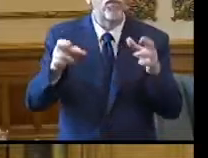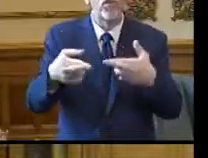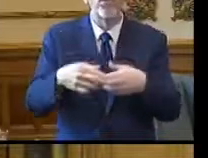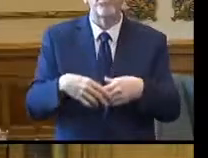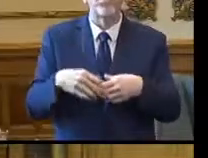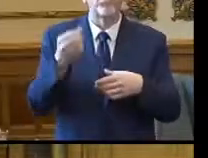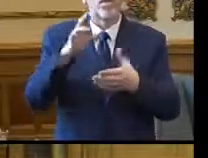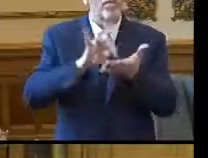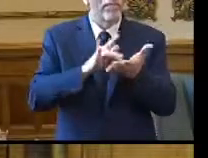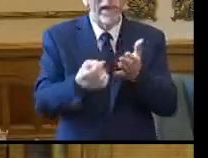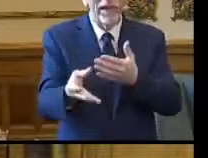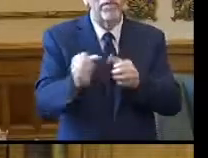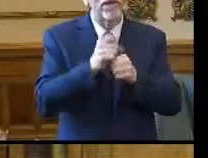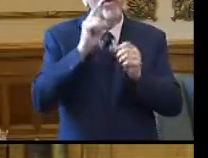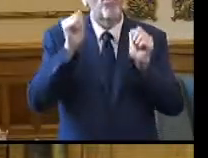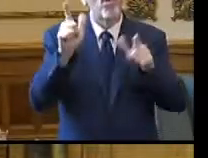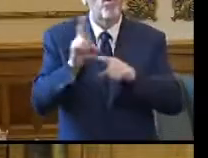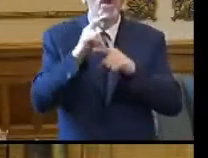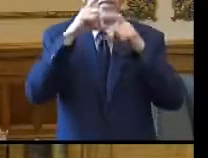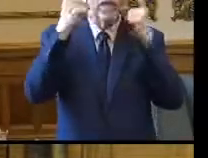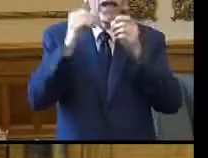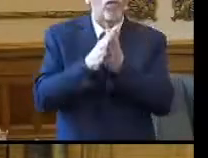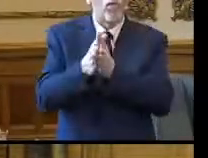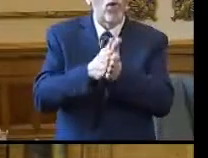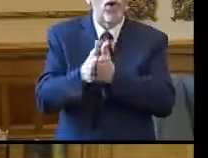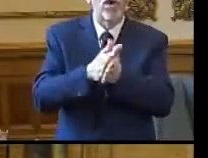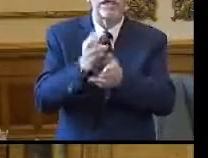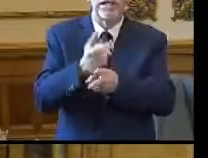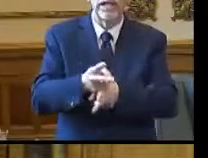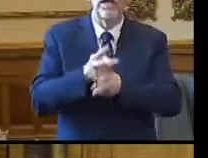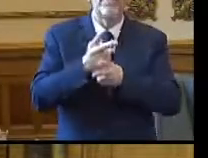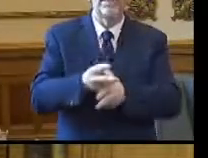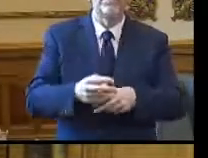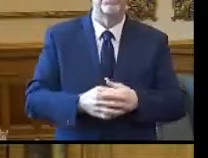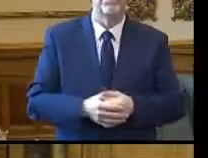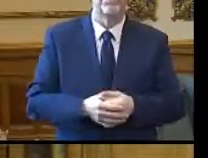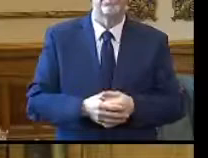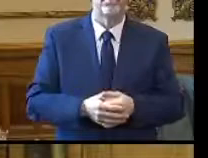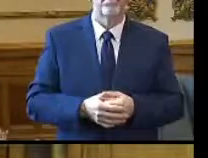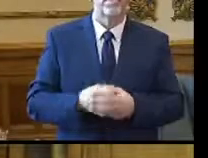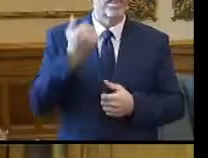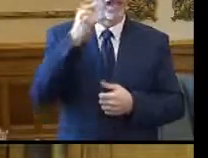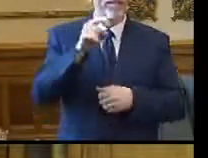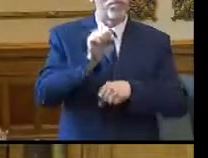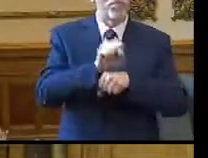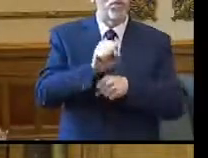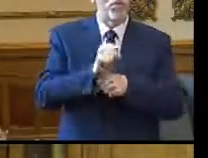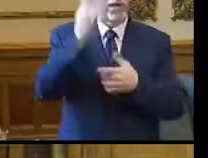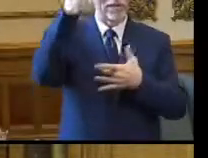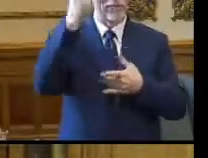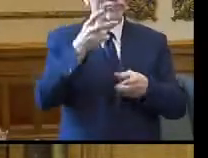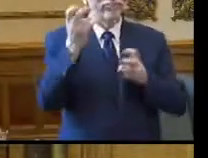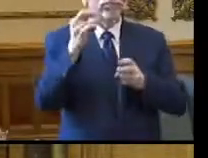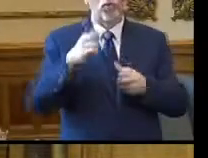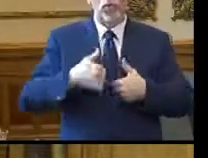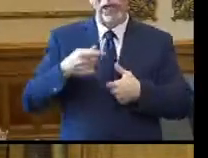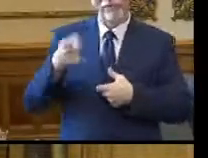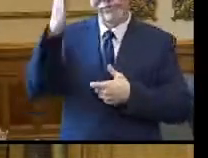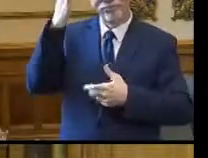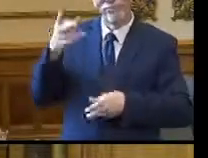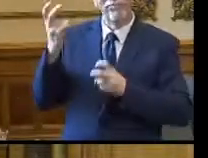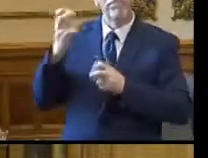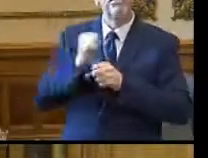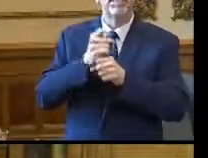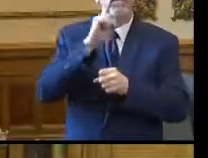passing their meds wears a mask and washes their hands carefully. If you have ill employees or residents, take immediate steps